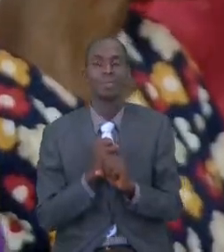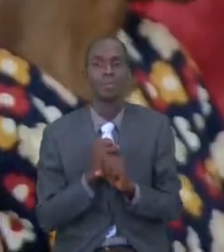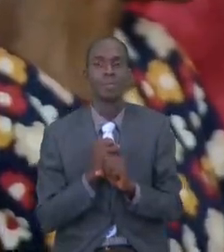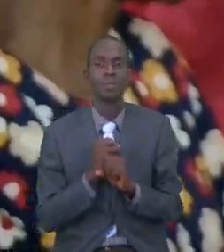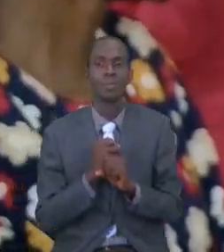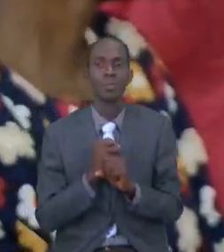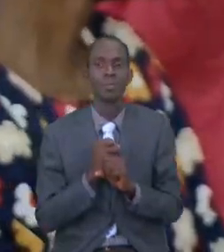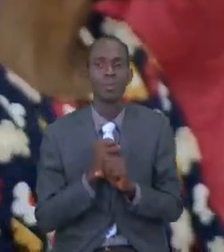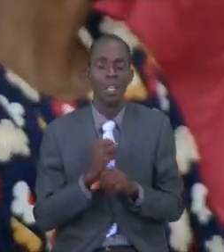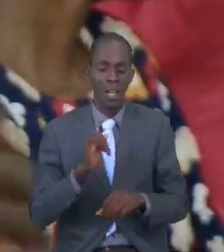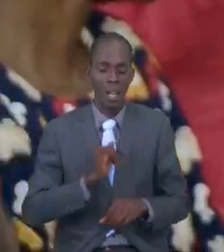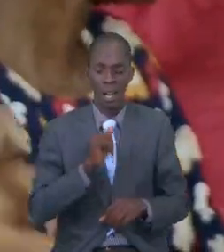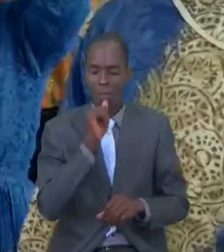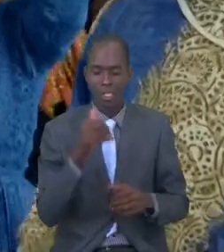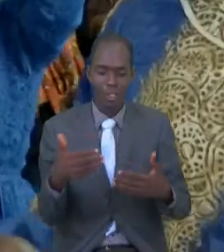I am a new man.